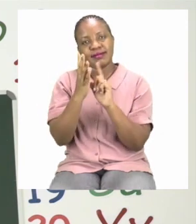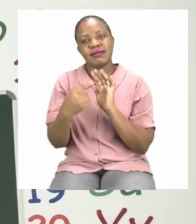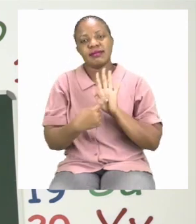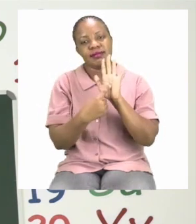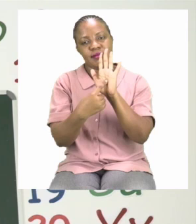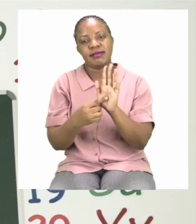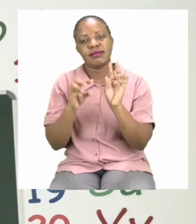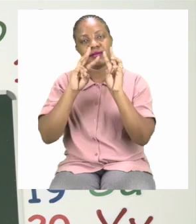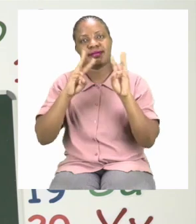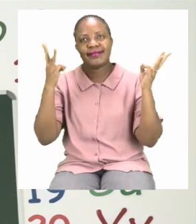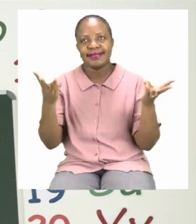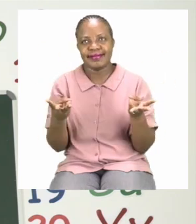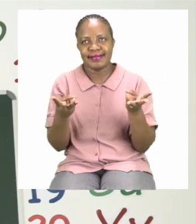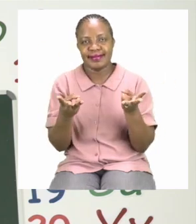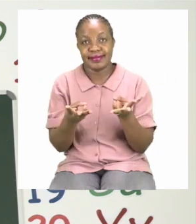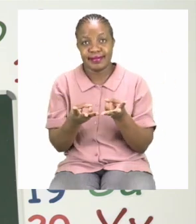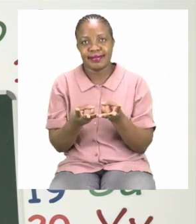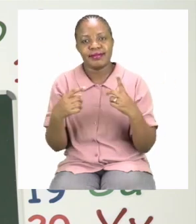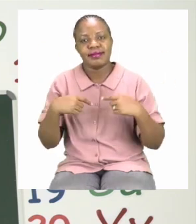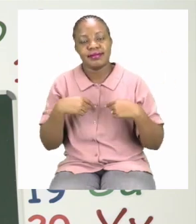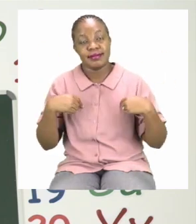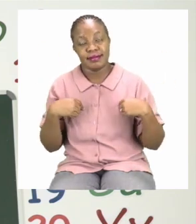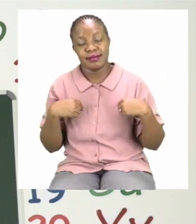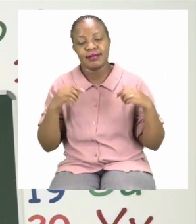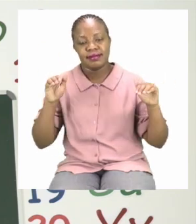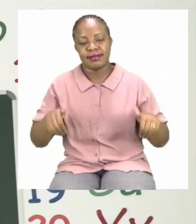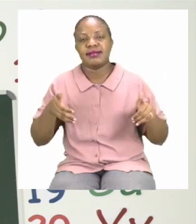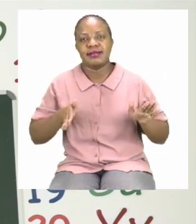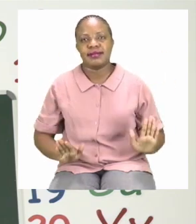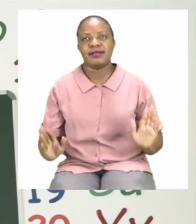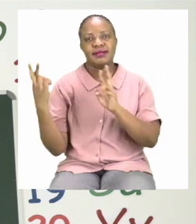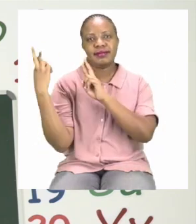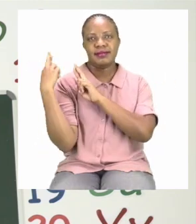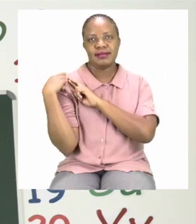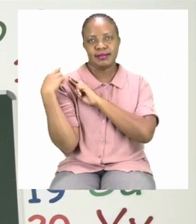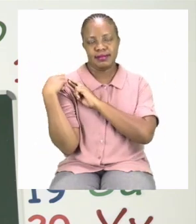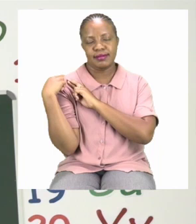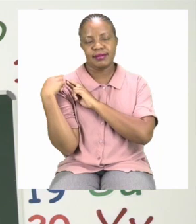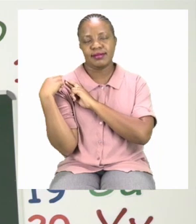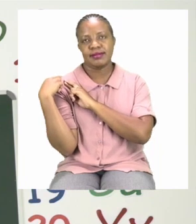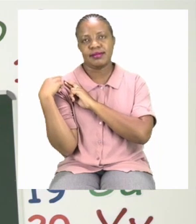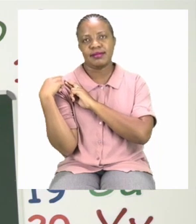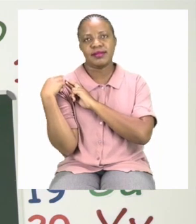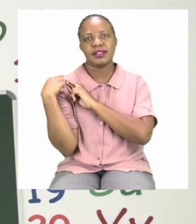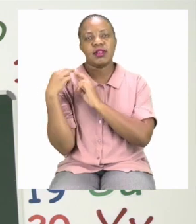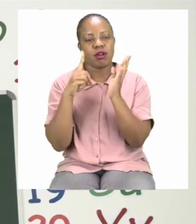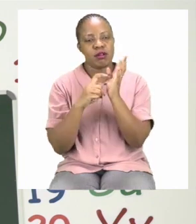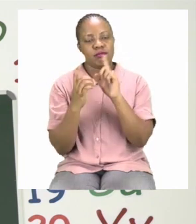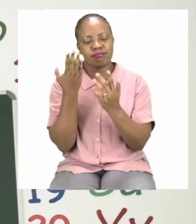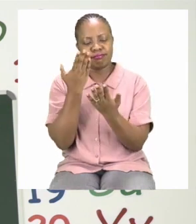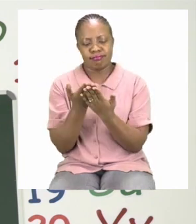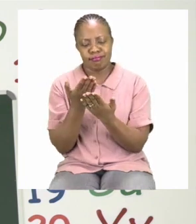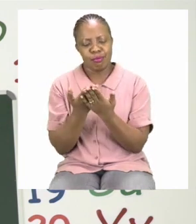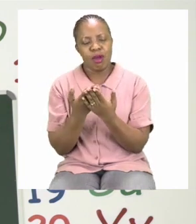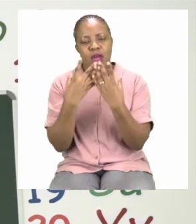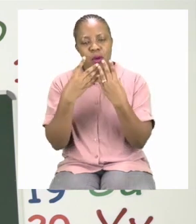the world that we are responsible boys and girls. Make sure that your hands are dry before you